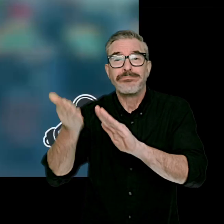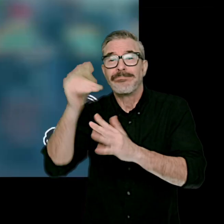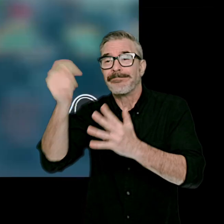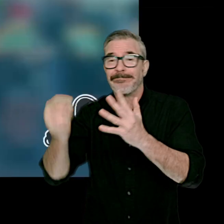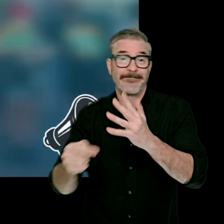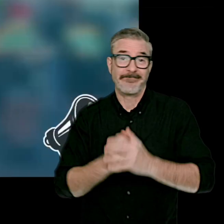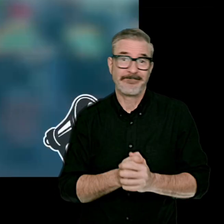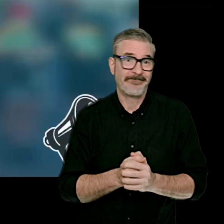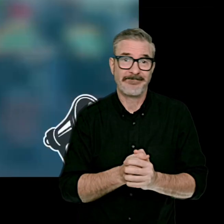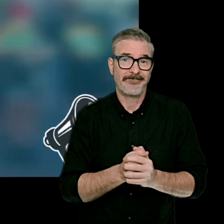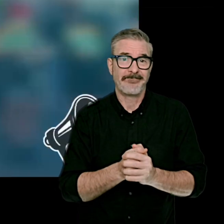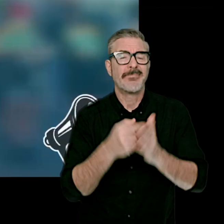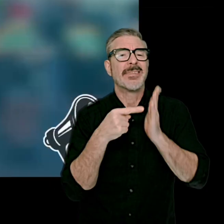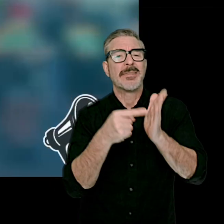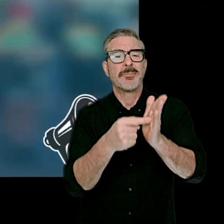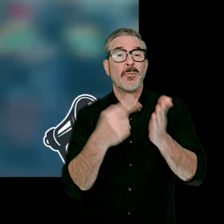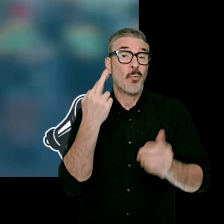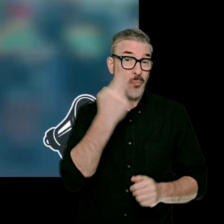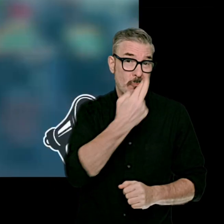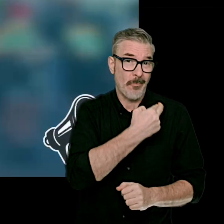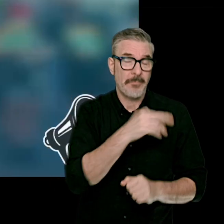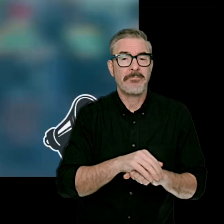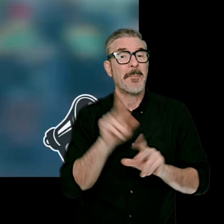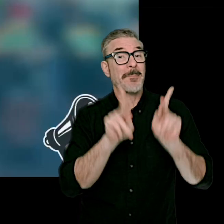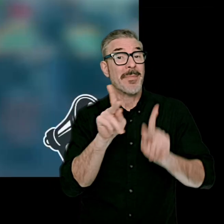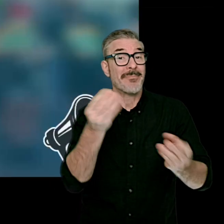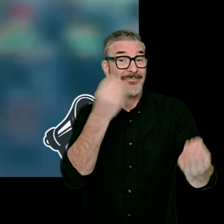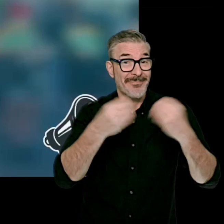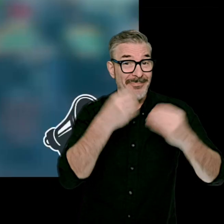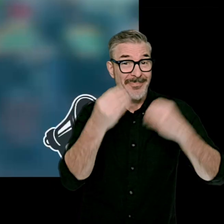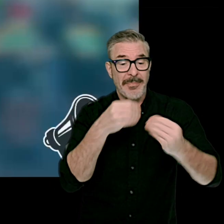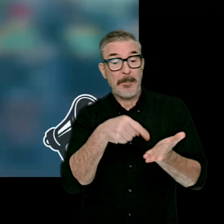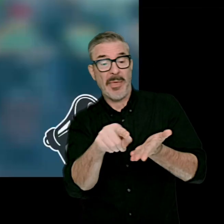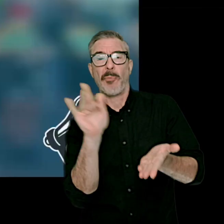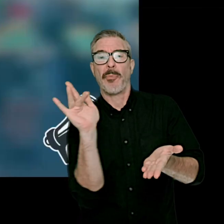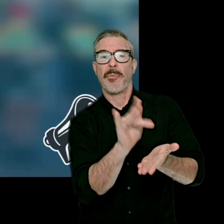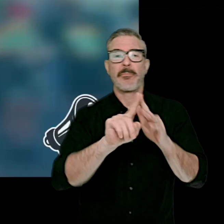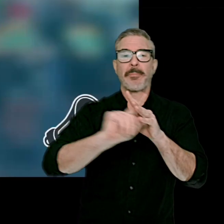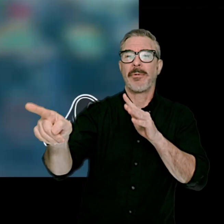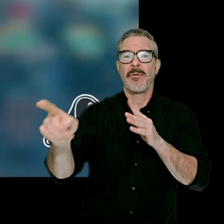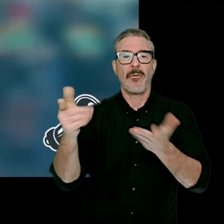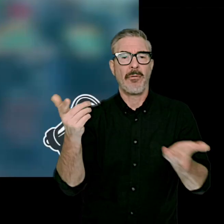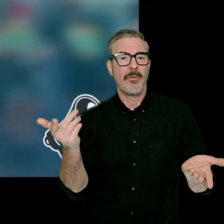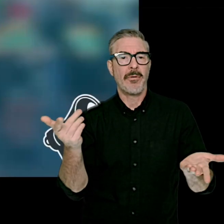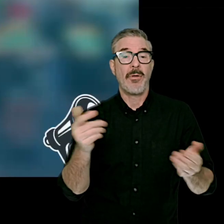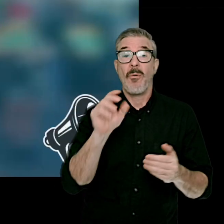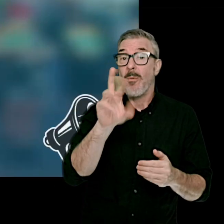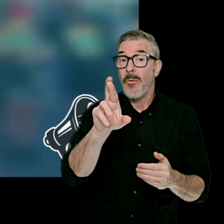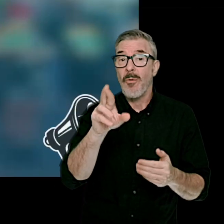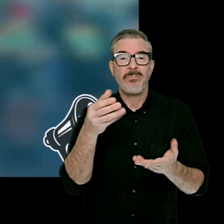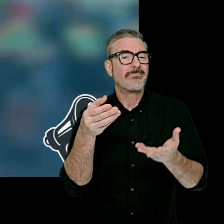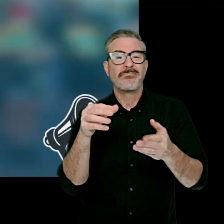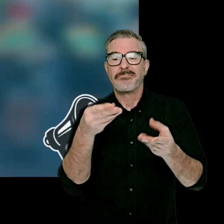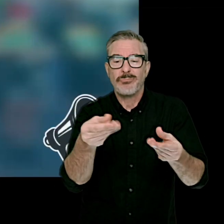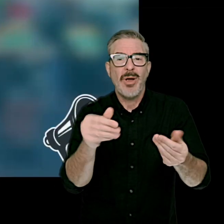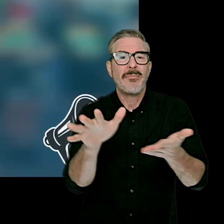business costs. And they shouldn't take that from your gratuities or your tips. That note there would be